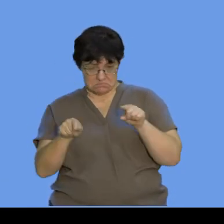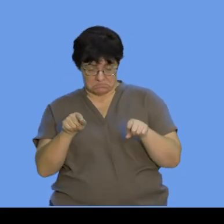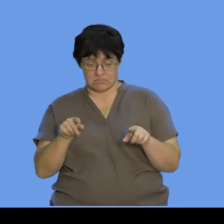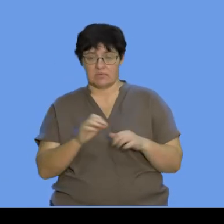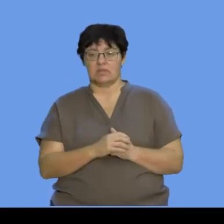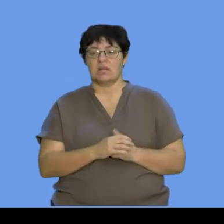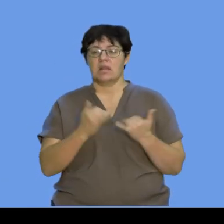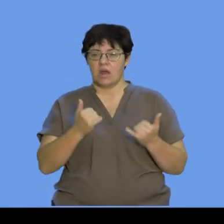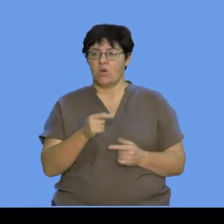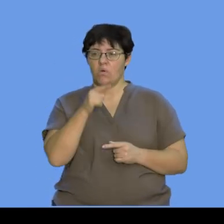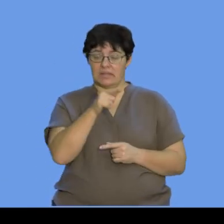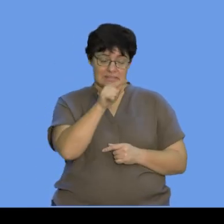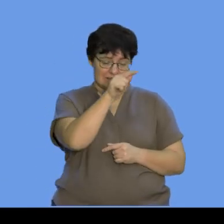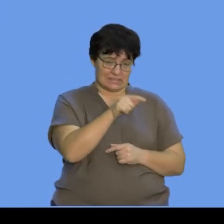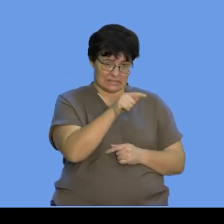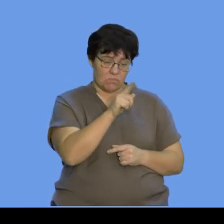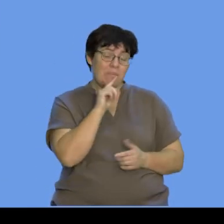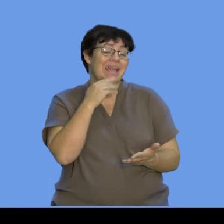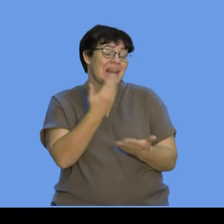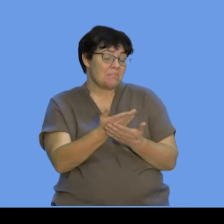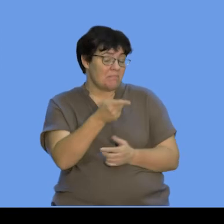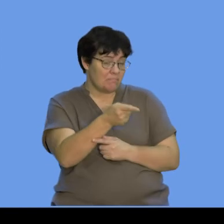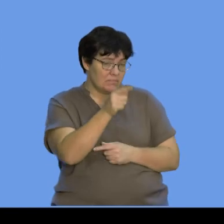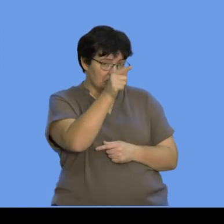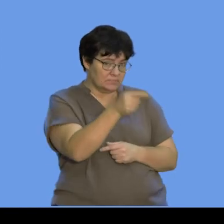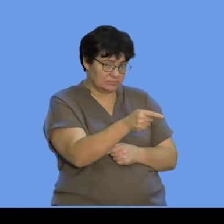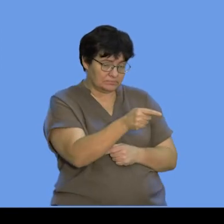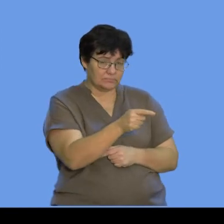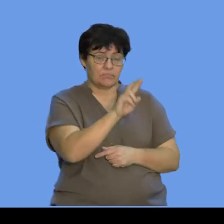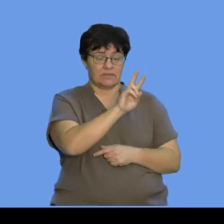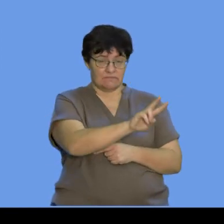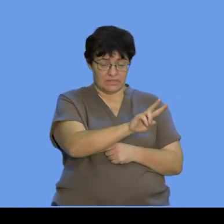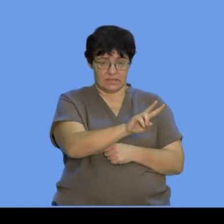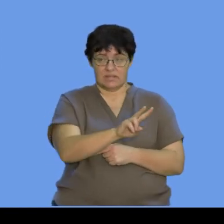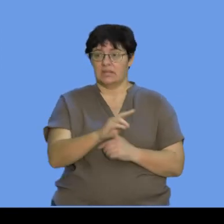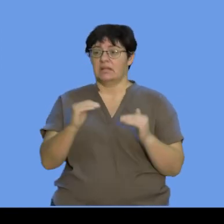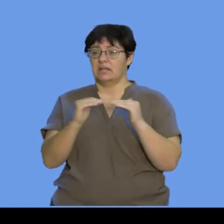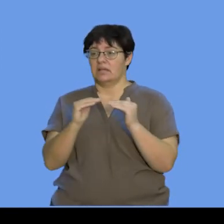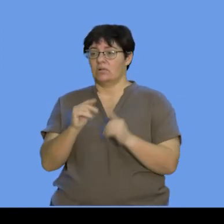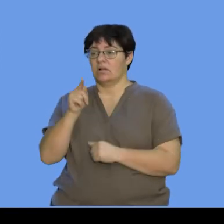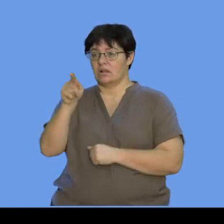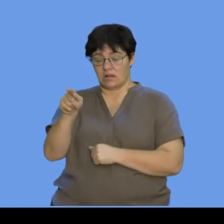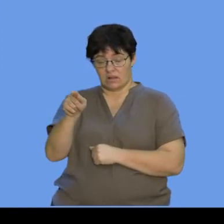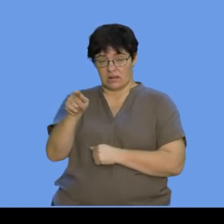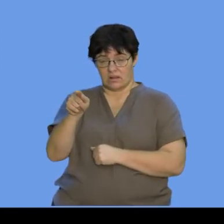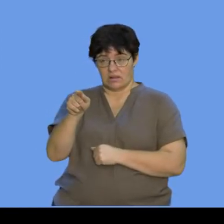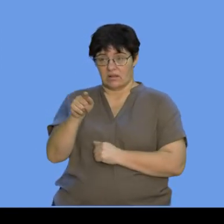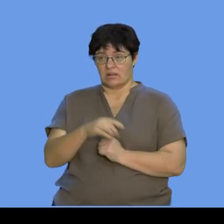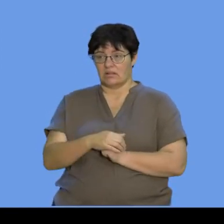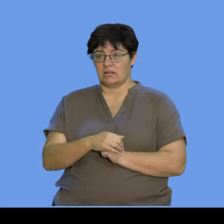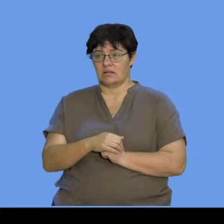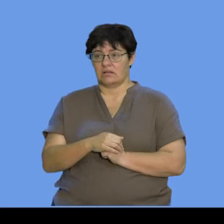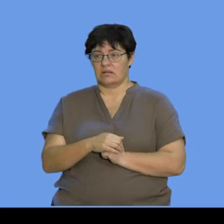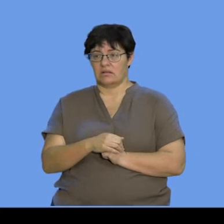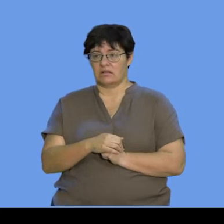that this angle here, or claim that this angle here, which is V, is equal to that angle there, right? Which